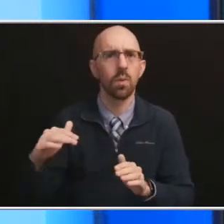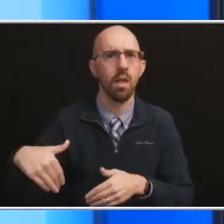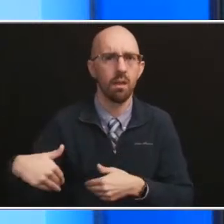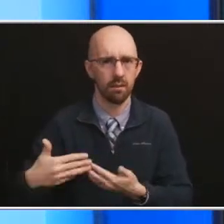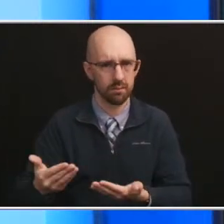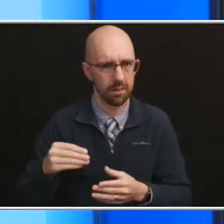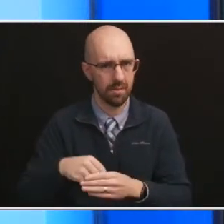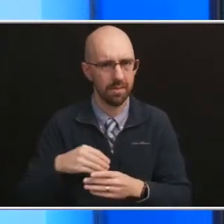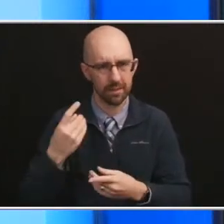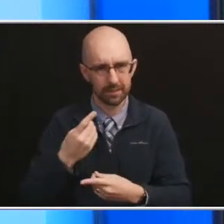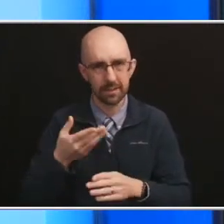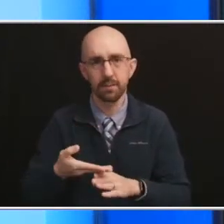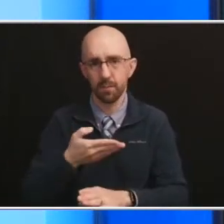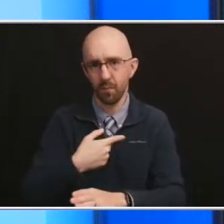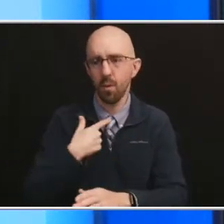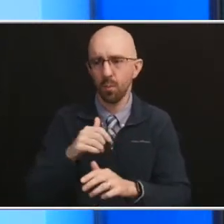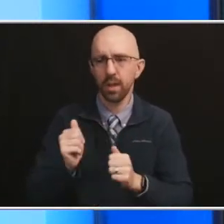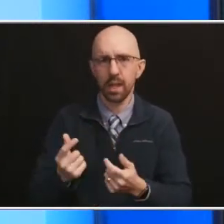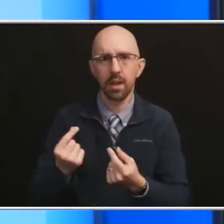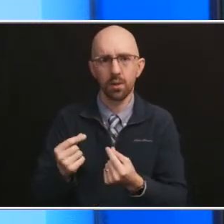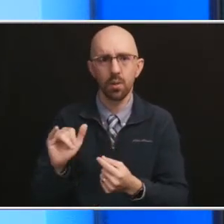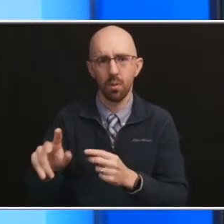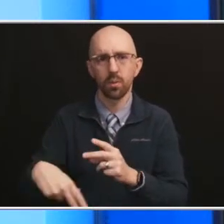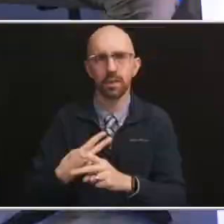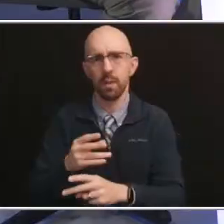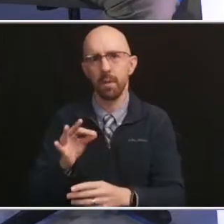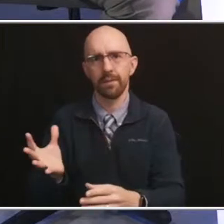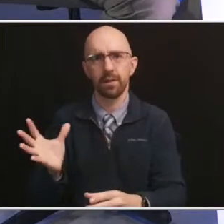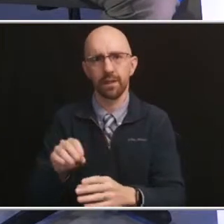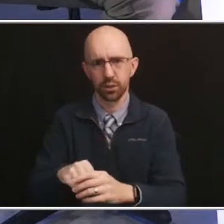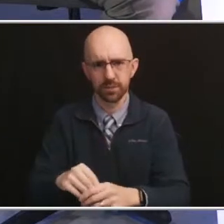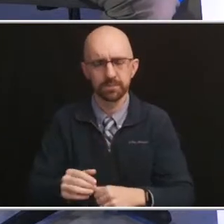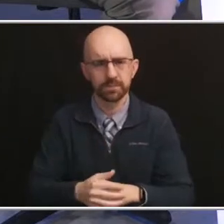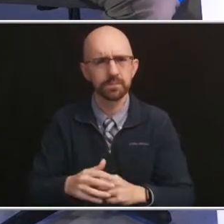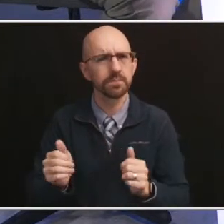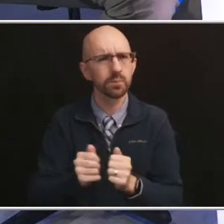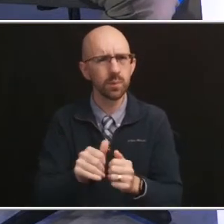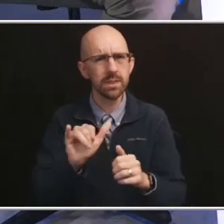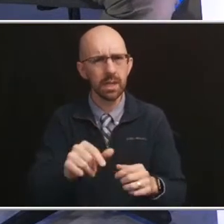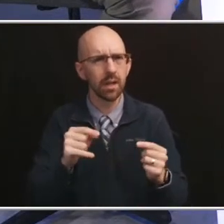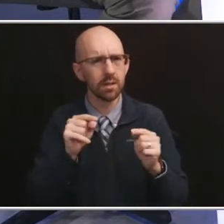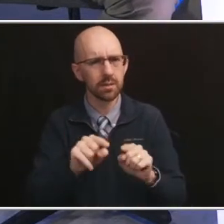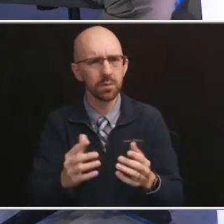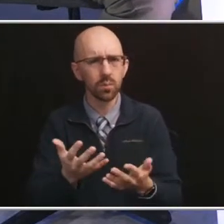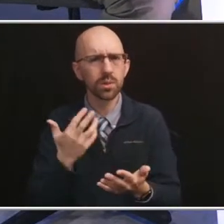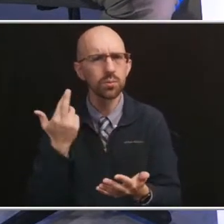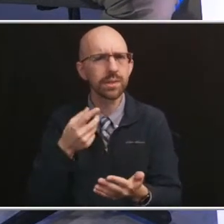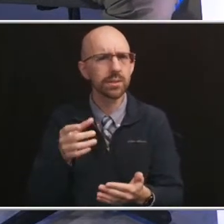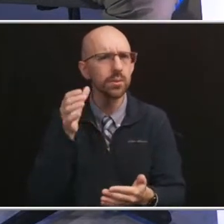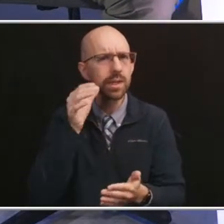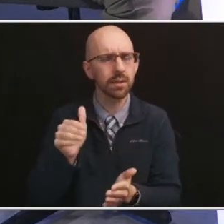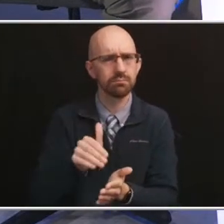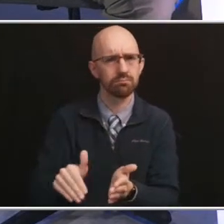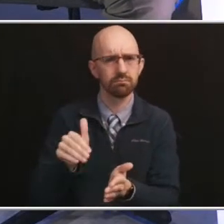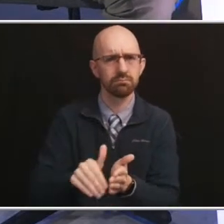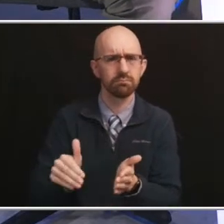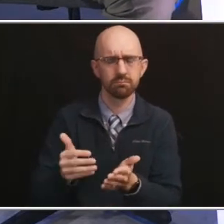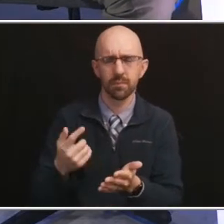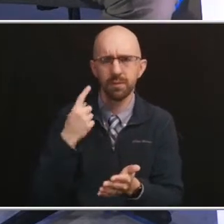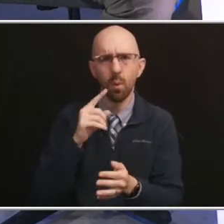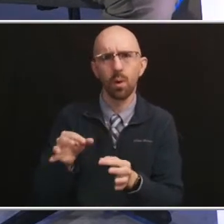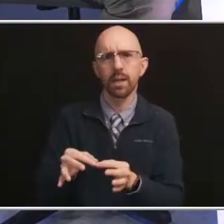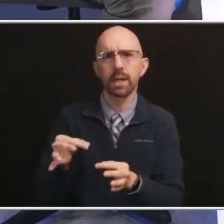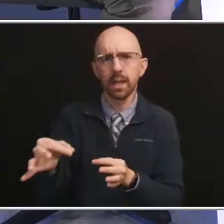before we can do these types of interventions. Along those lines, what is the reason you hear most for the delay in